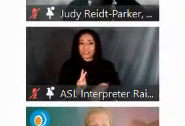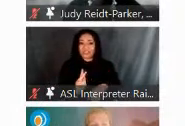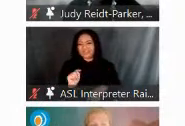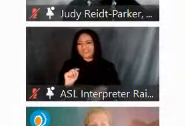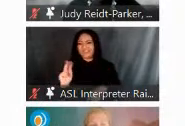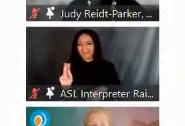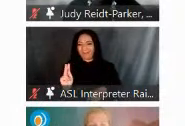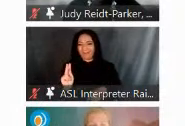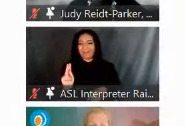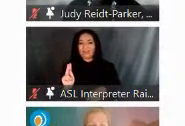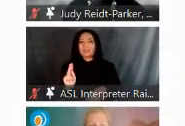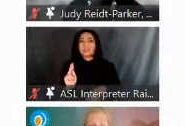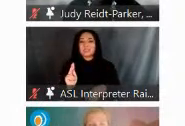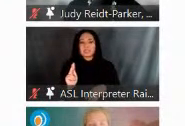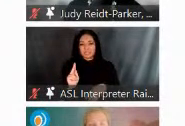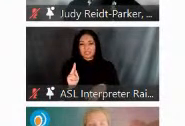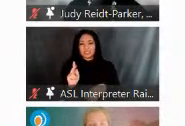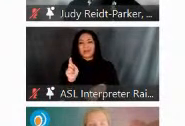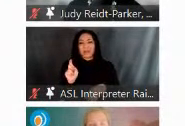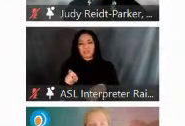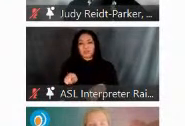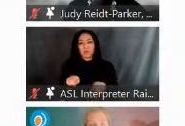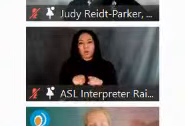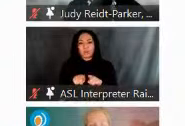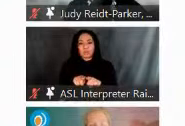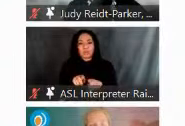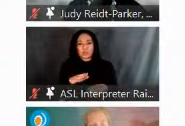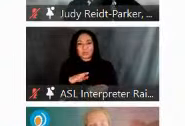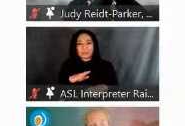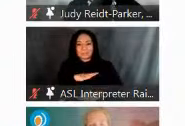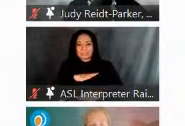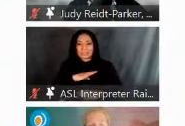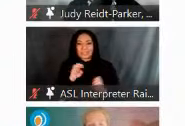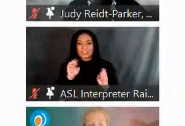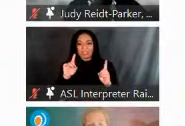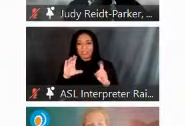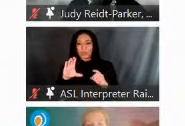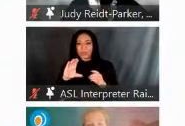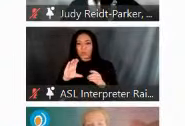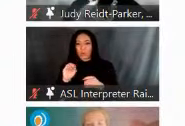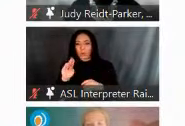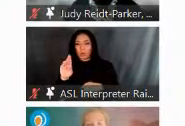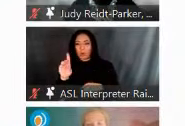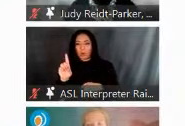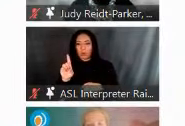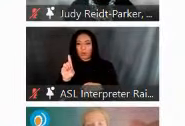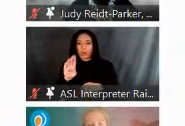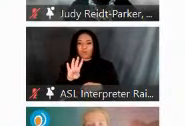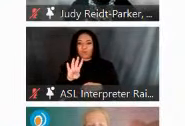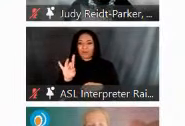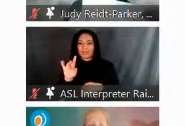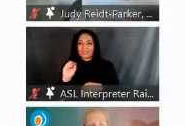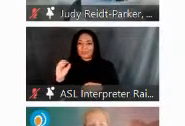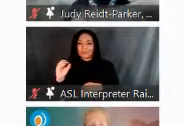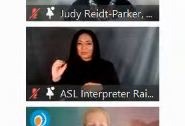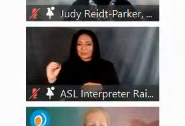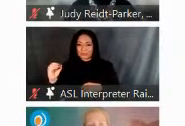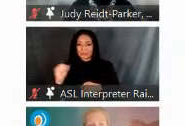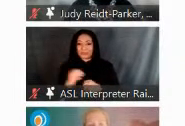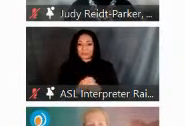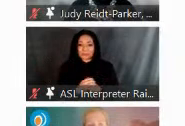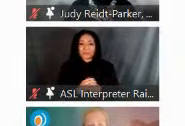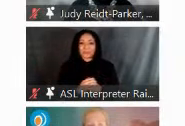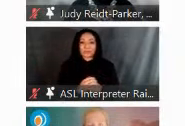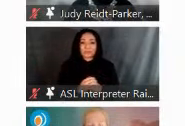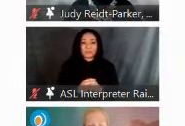as K-12 programs, also need to meet the standards that are laid out in Education Code 4800. So today we're